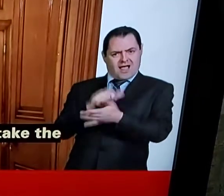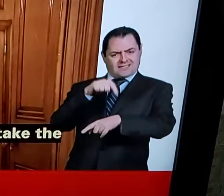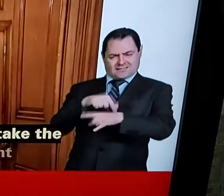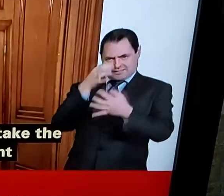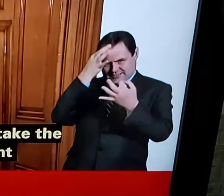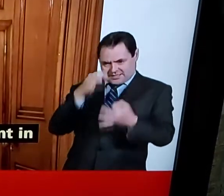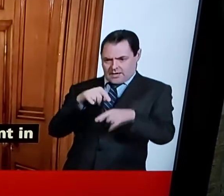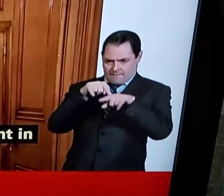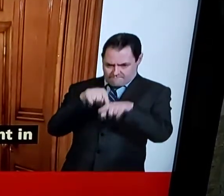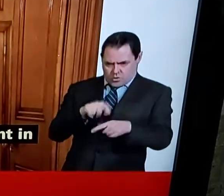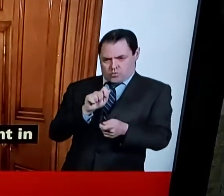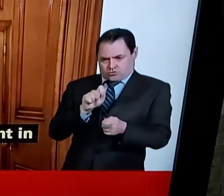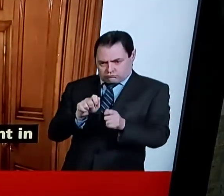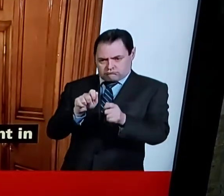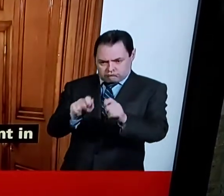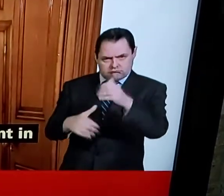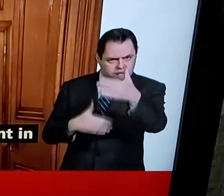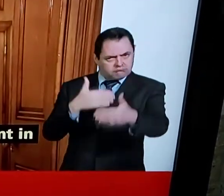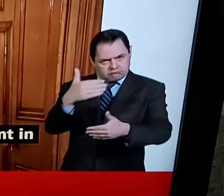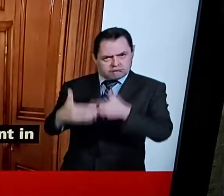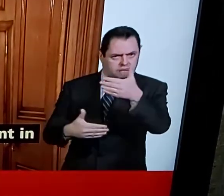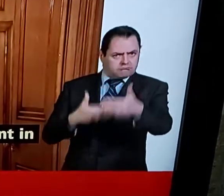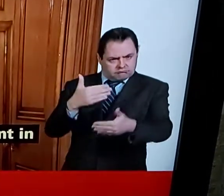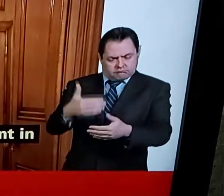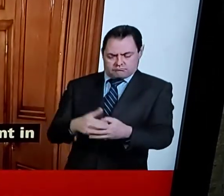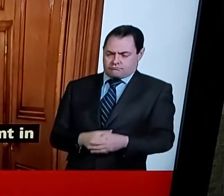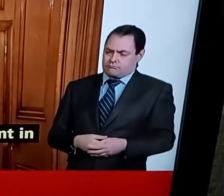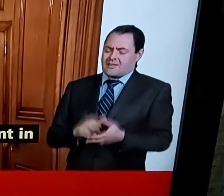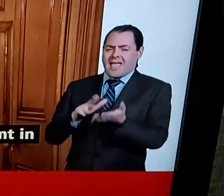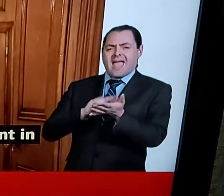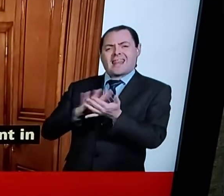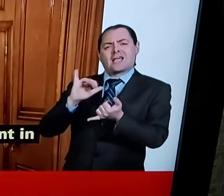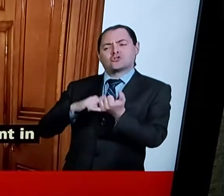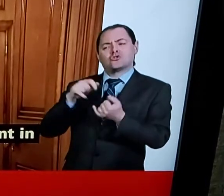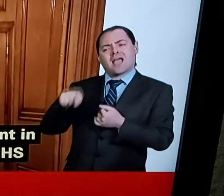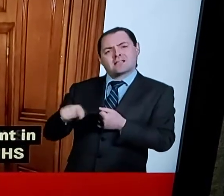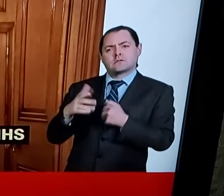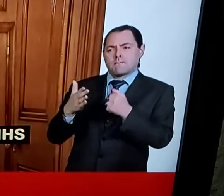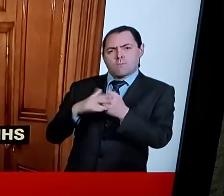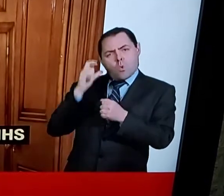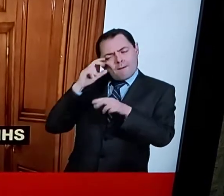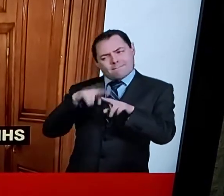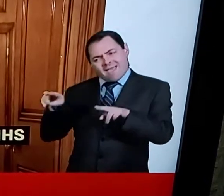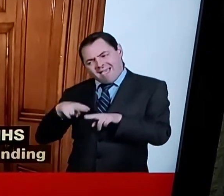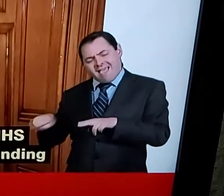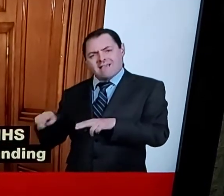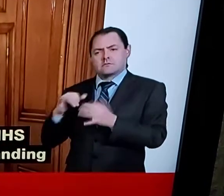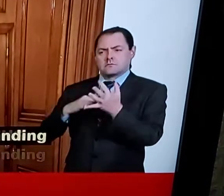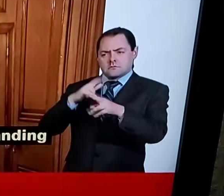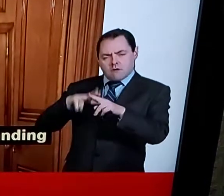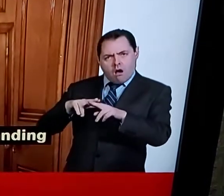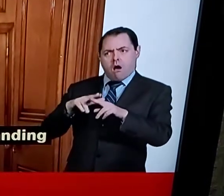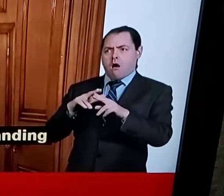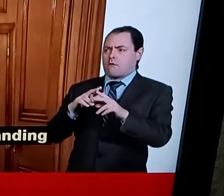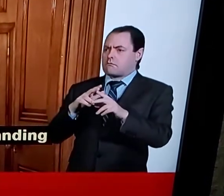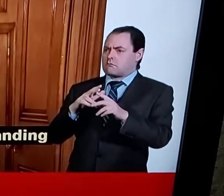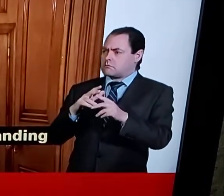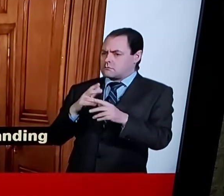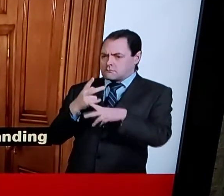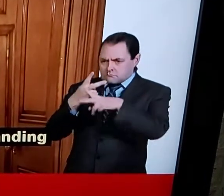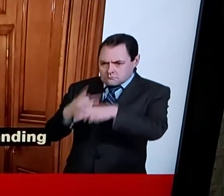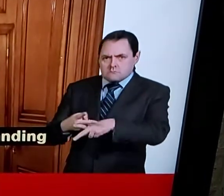We're increasing our NHS capacity by dramatically expanding the number of beds, key staff, life-saving equipment on the front line, so